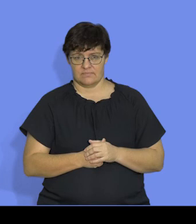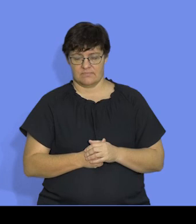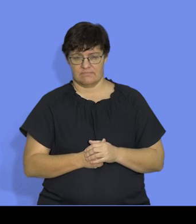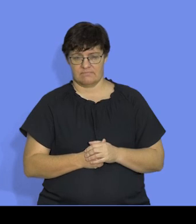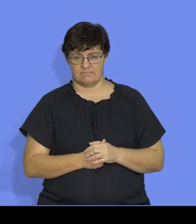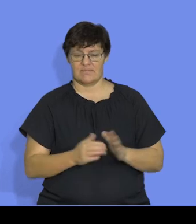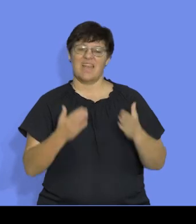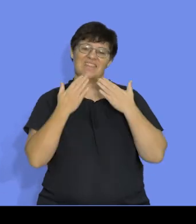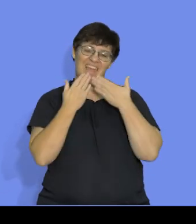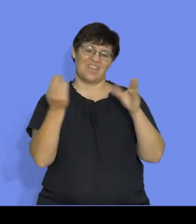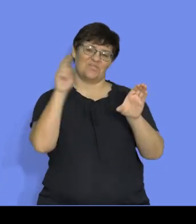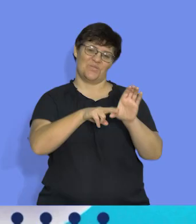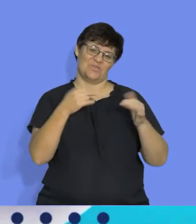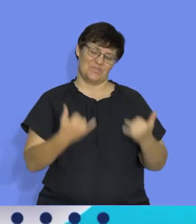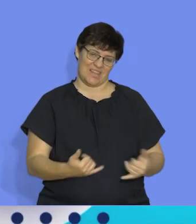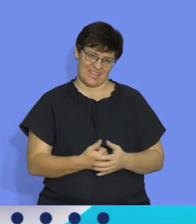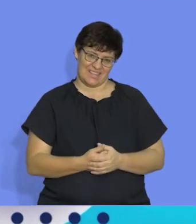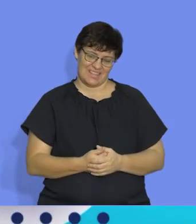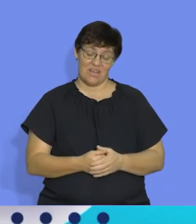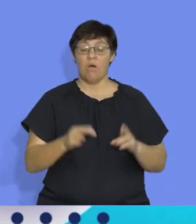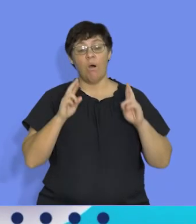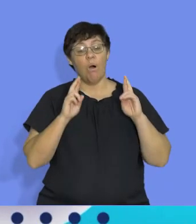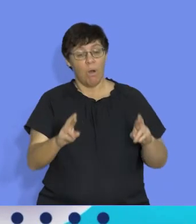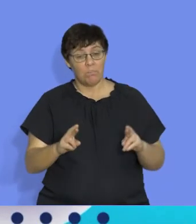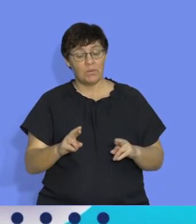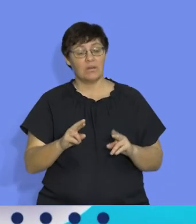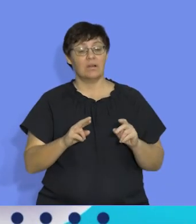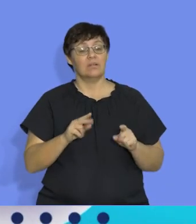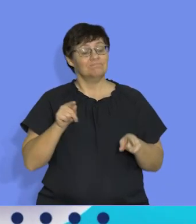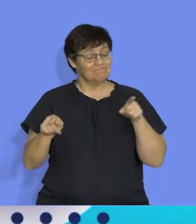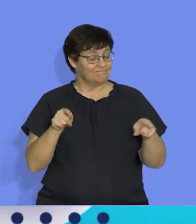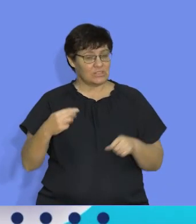thank you so much for joining me today, everyone. I hope that geometric